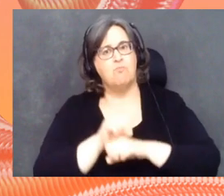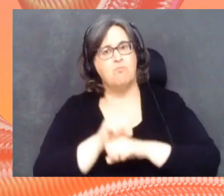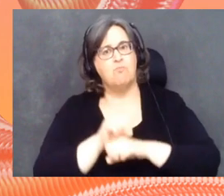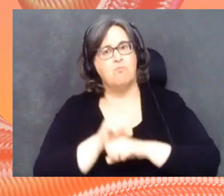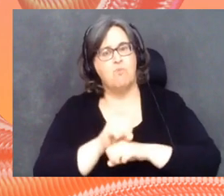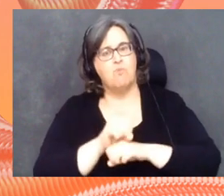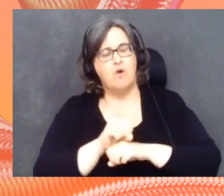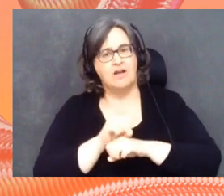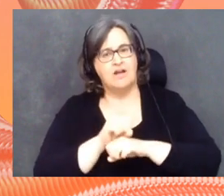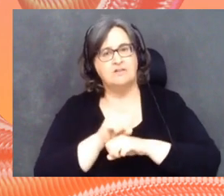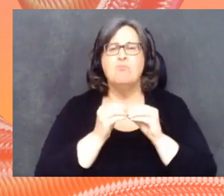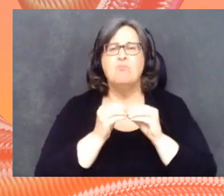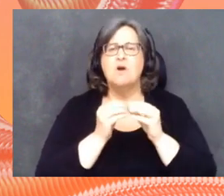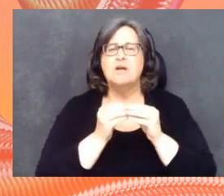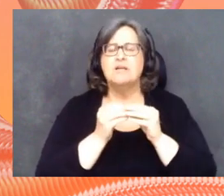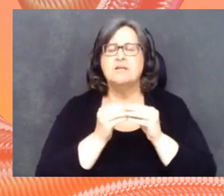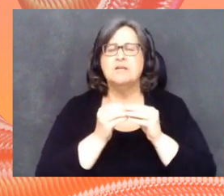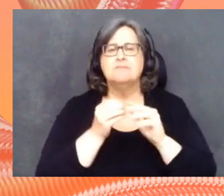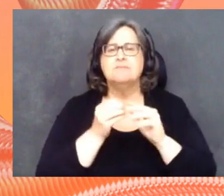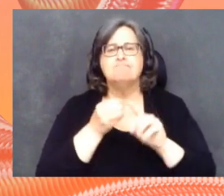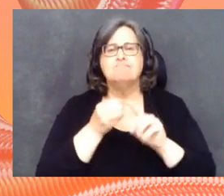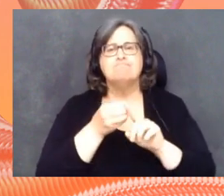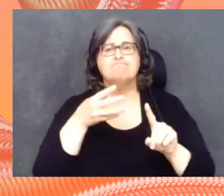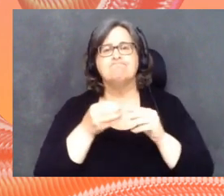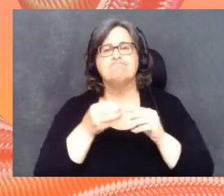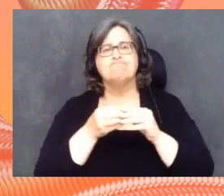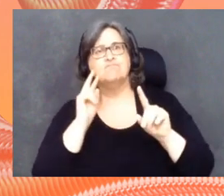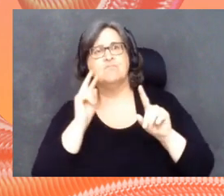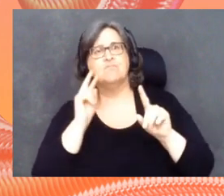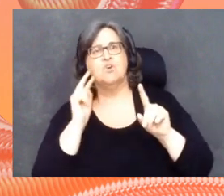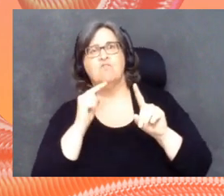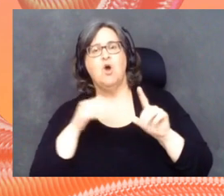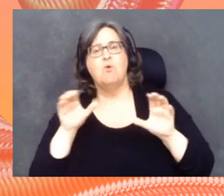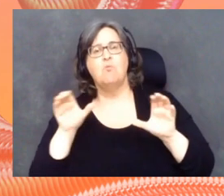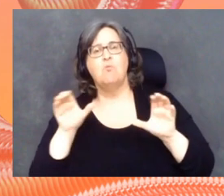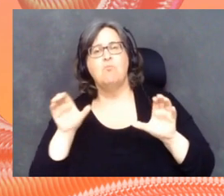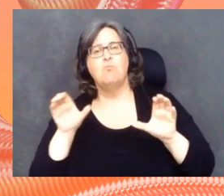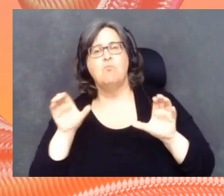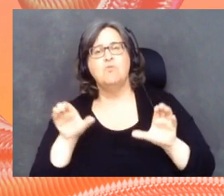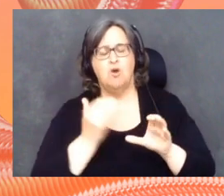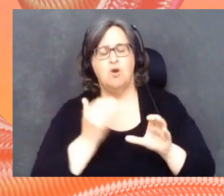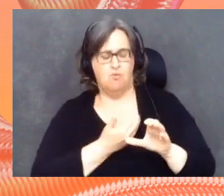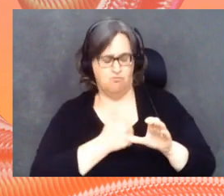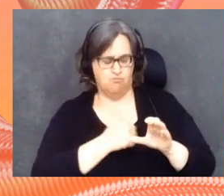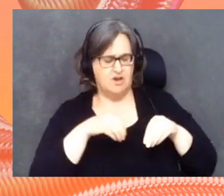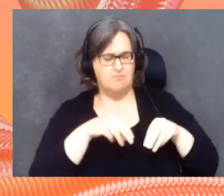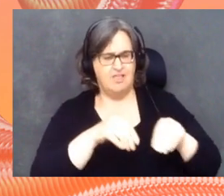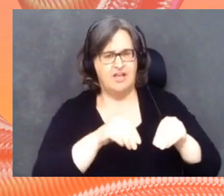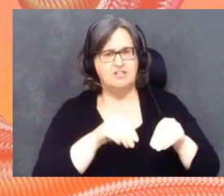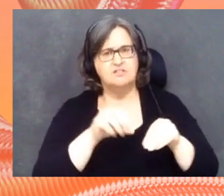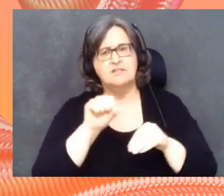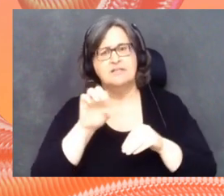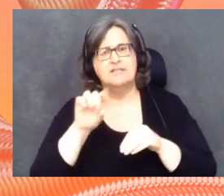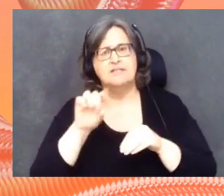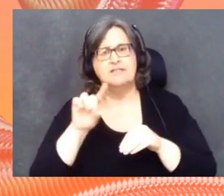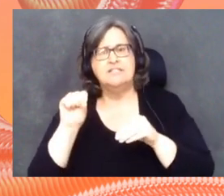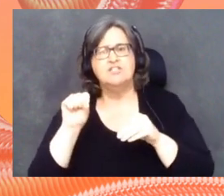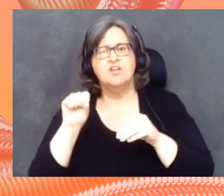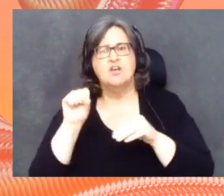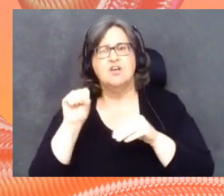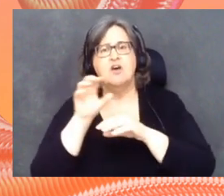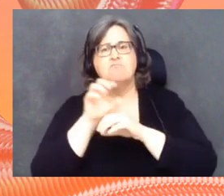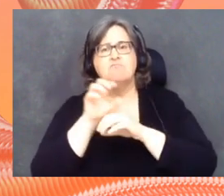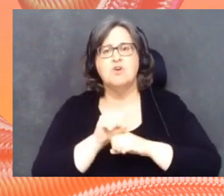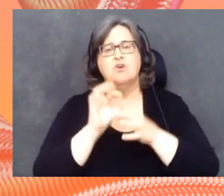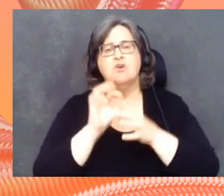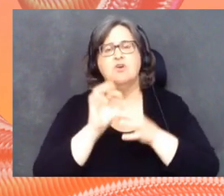expanded view, I feel like our movements are planting the seeds of practice, particularly related to